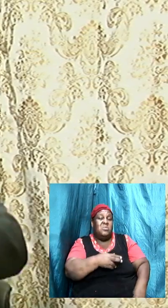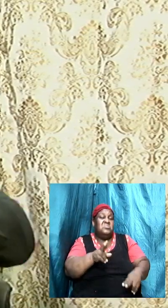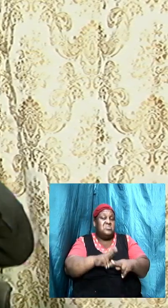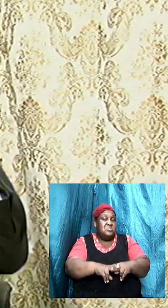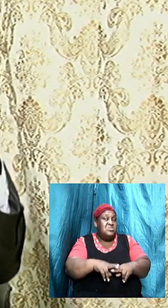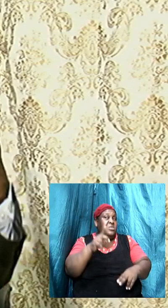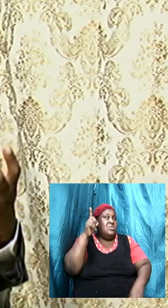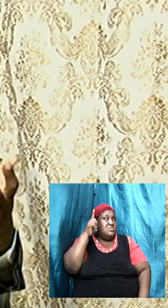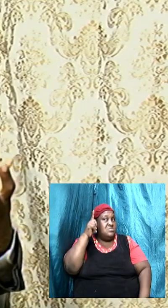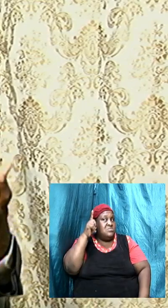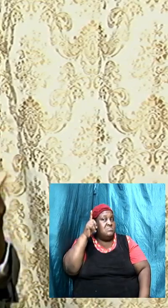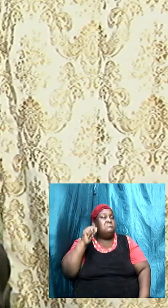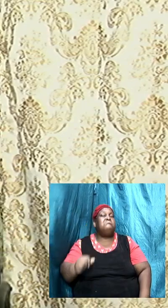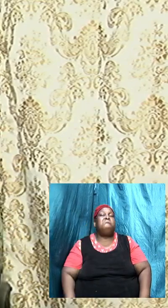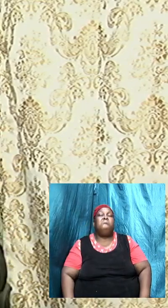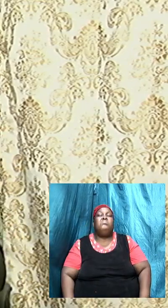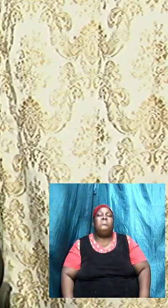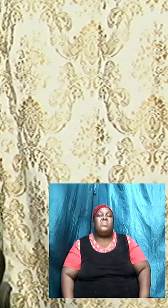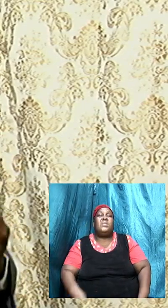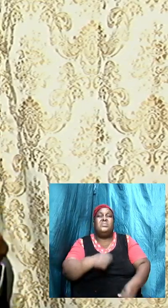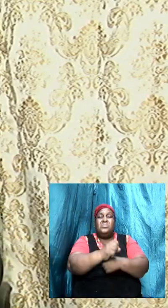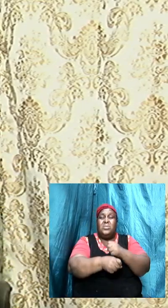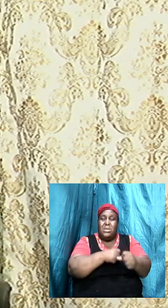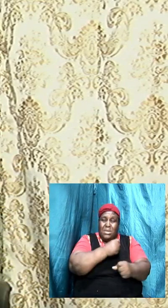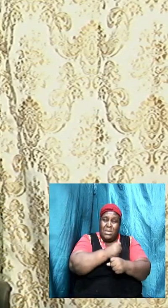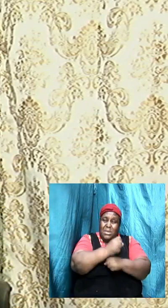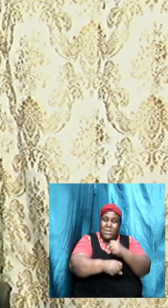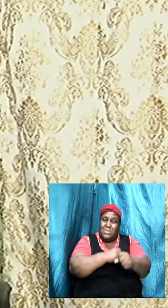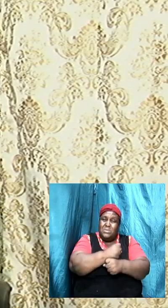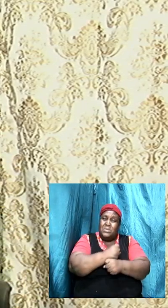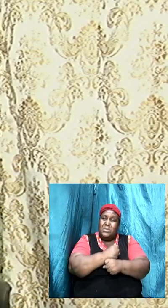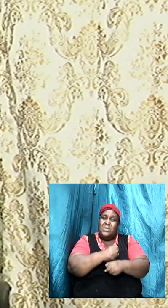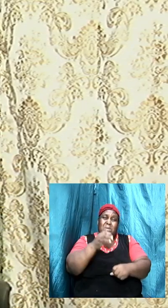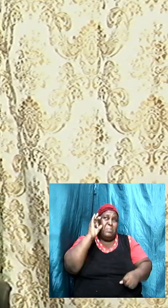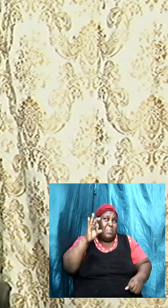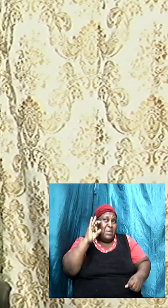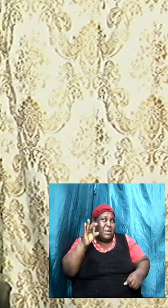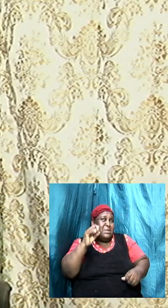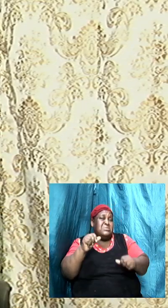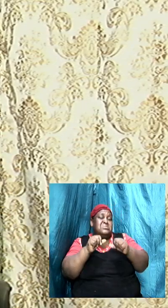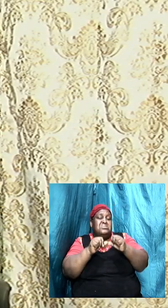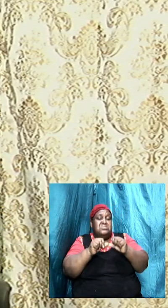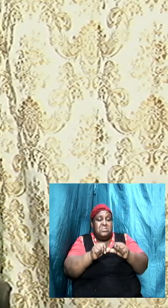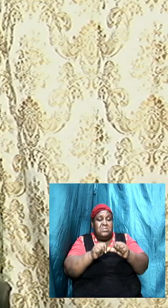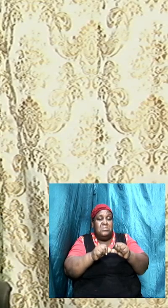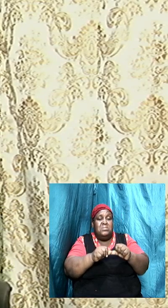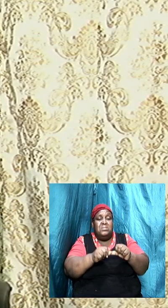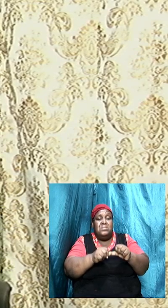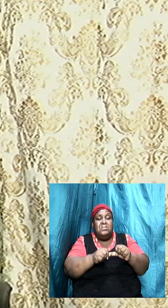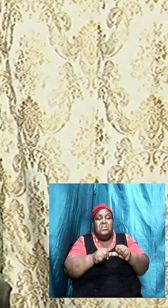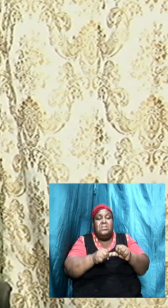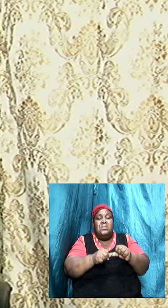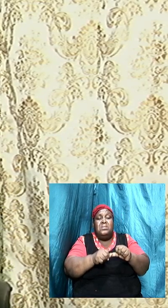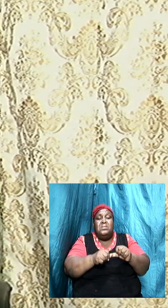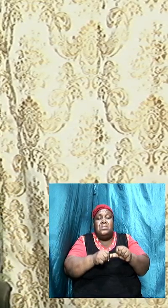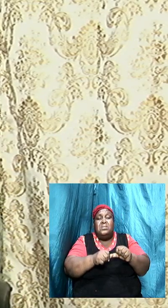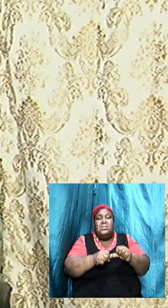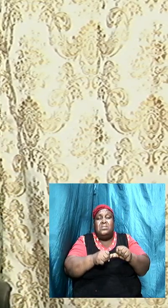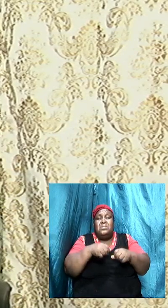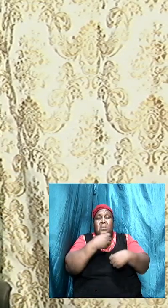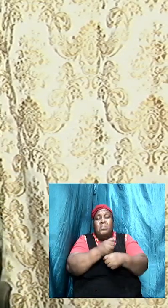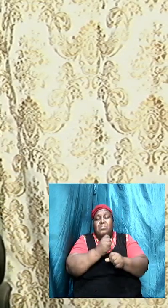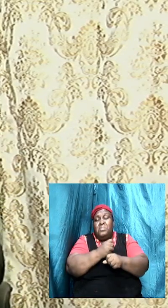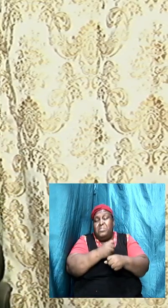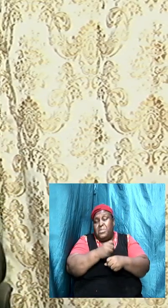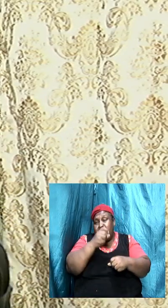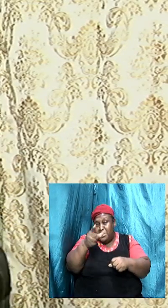So the years that your bishop, your pastor spend molding and nurturing, do you know that just by